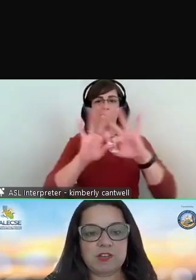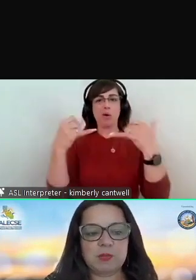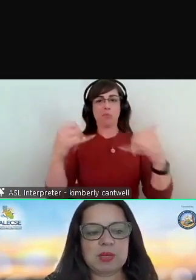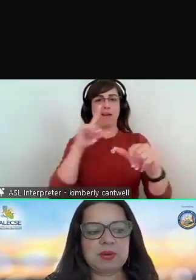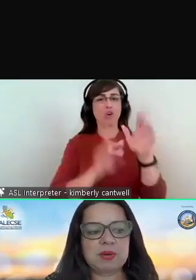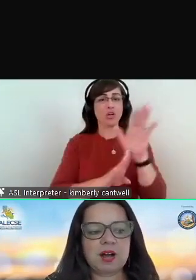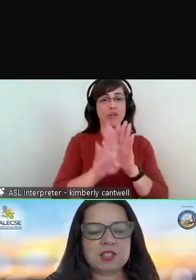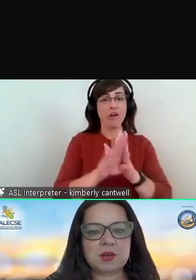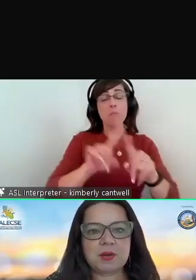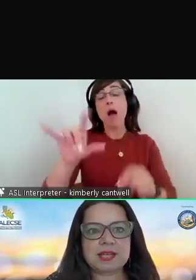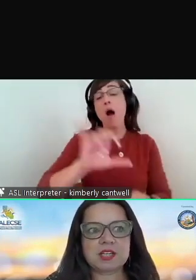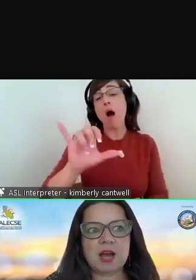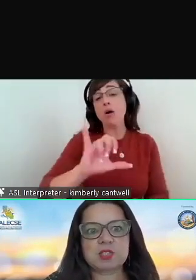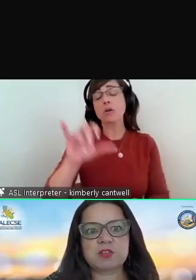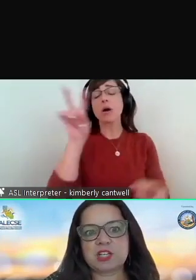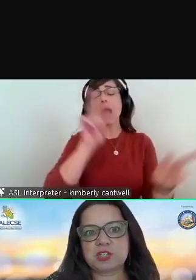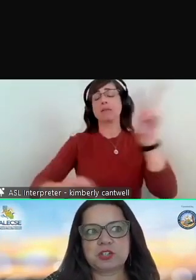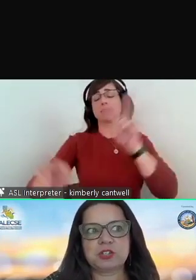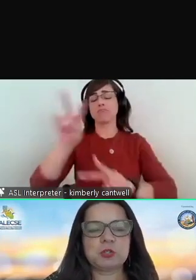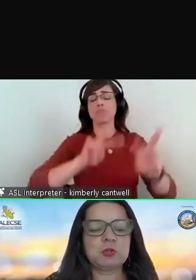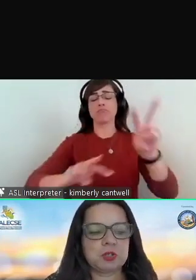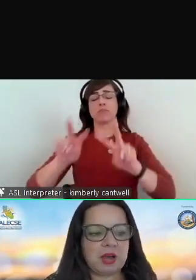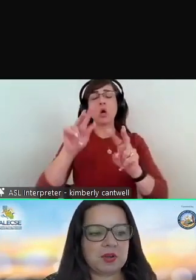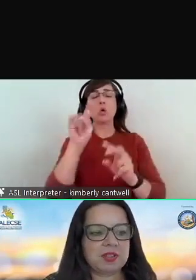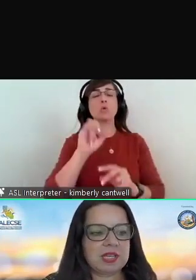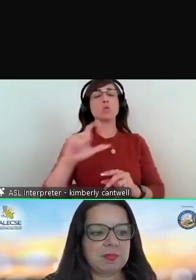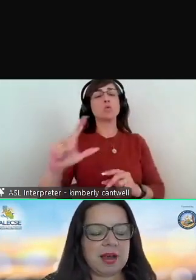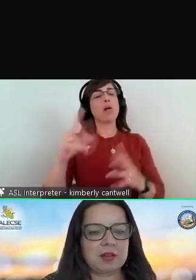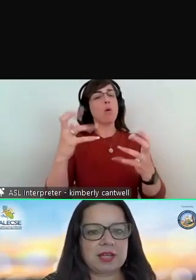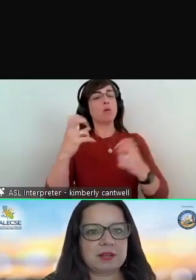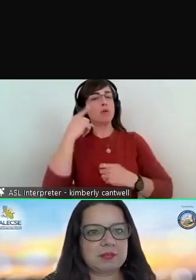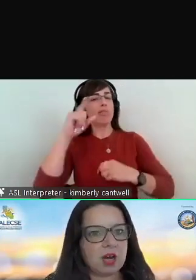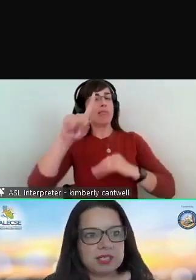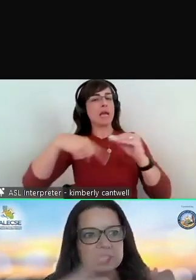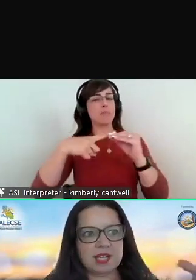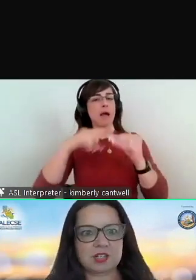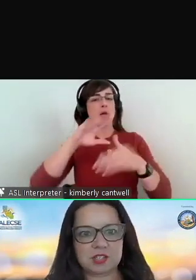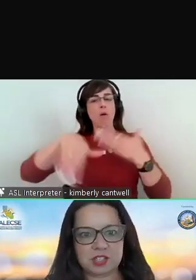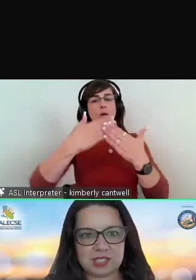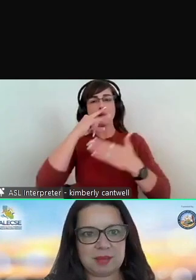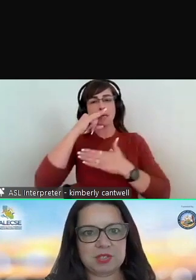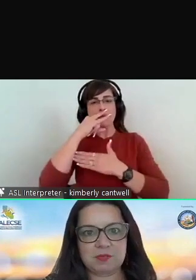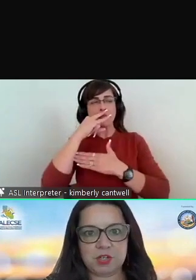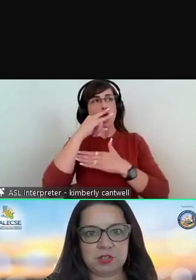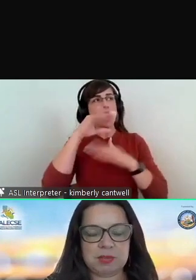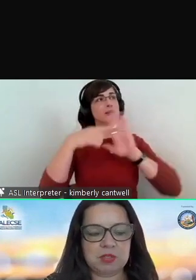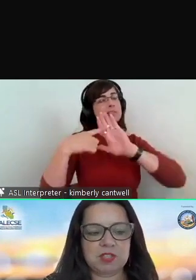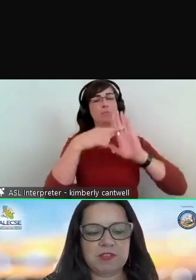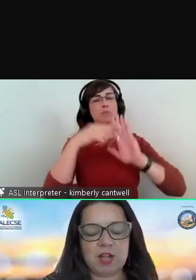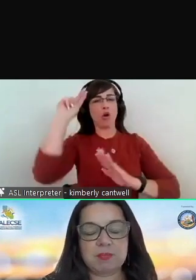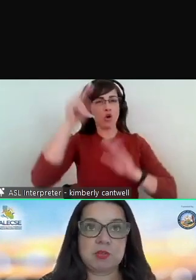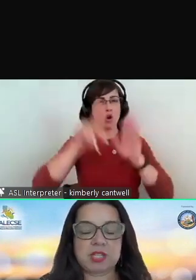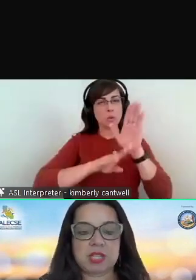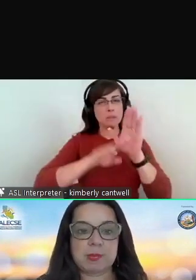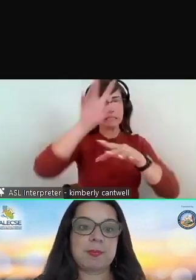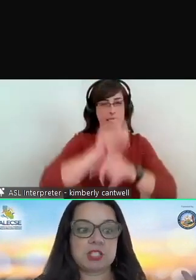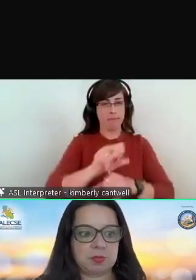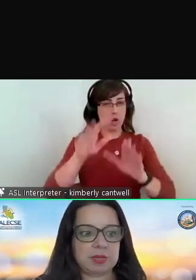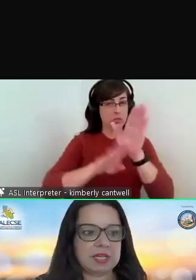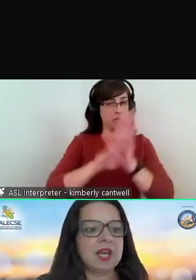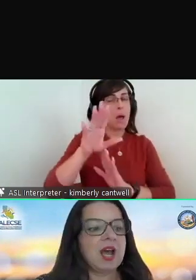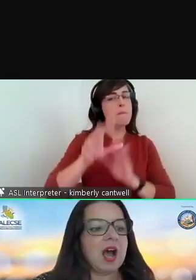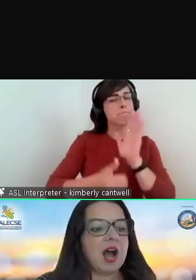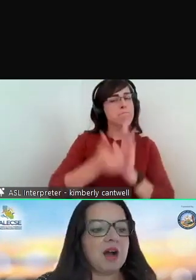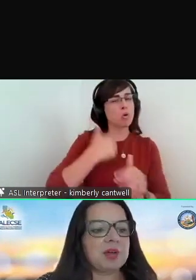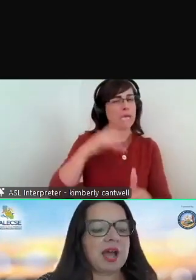for development, but also as an observational tool. I want you to think about, like, all these kids are just samples of neurotypical development, most of them, I'm